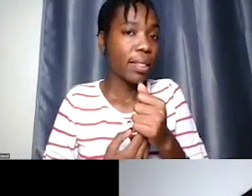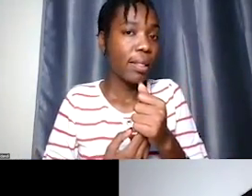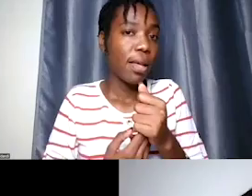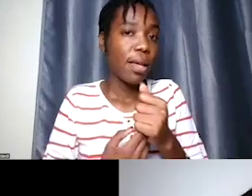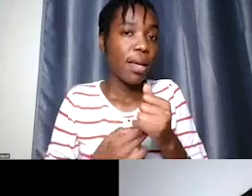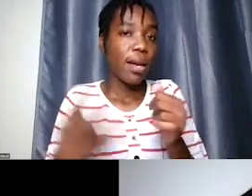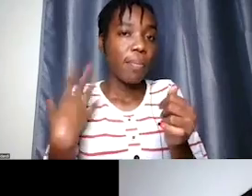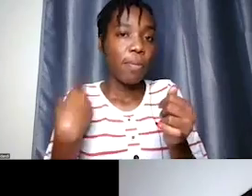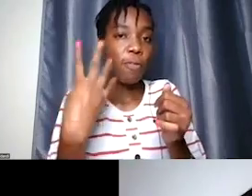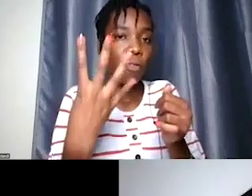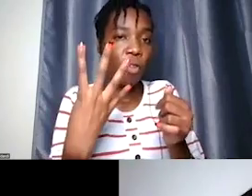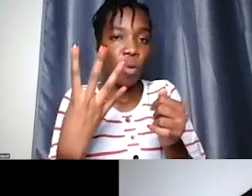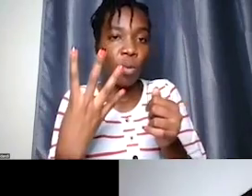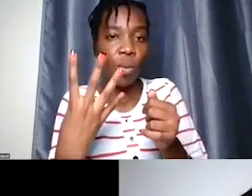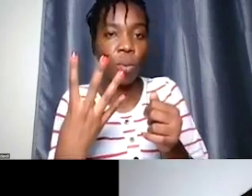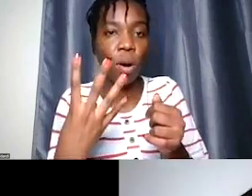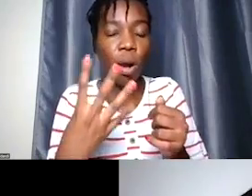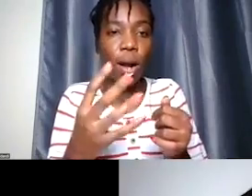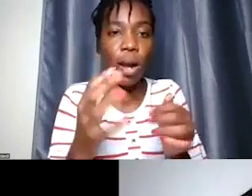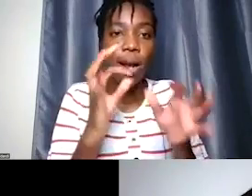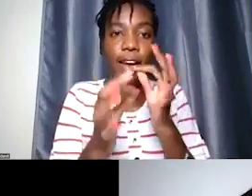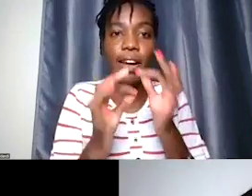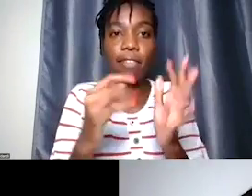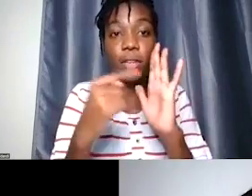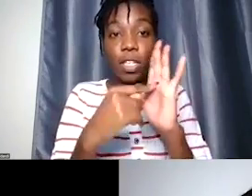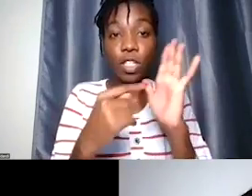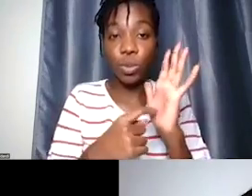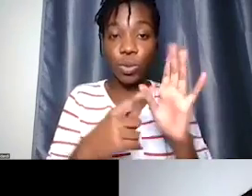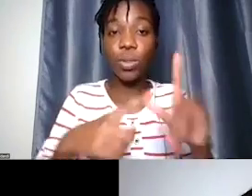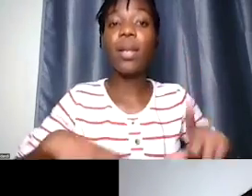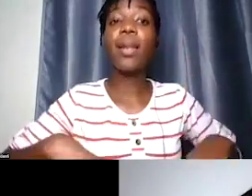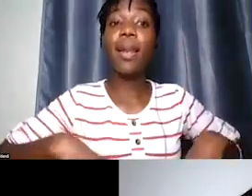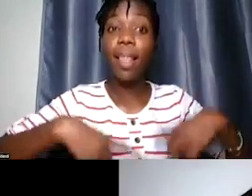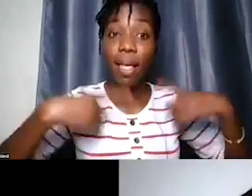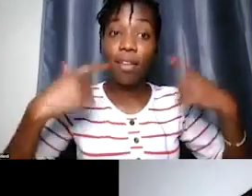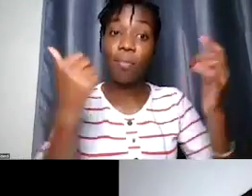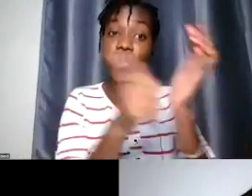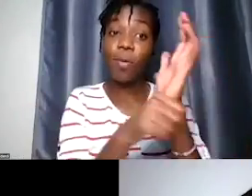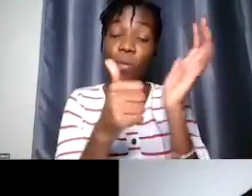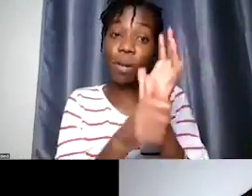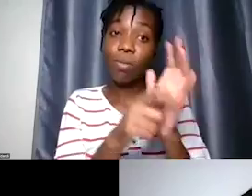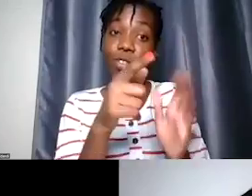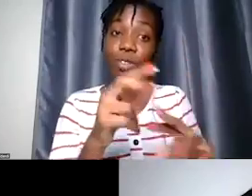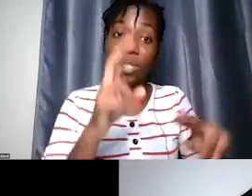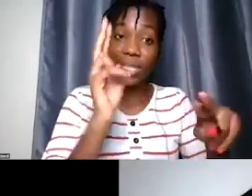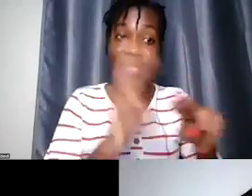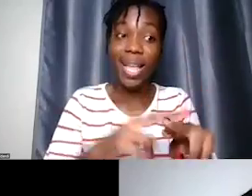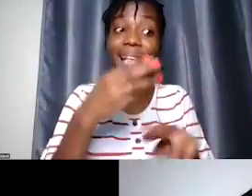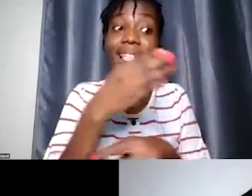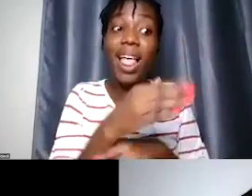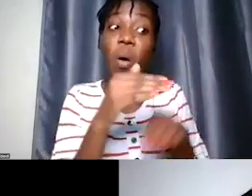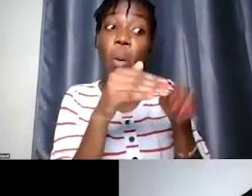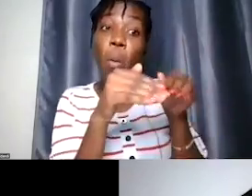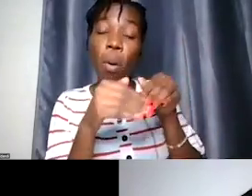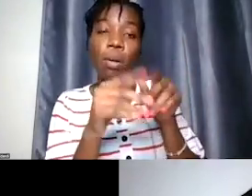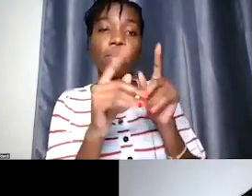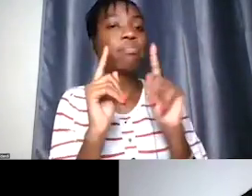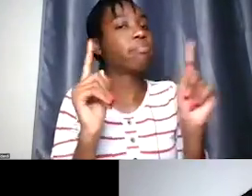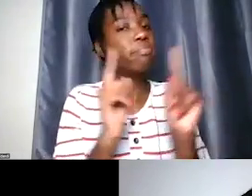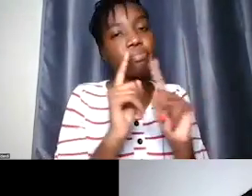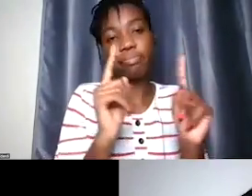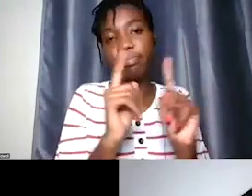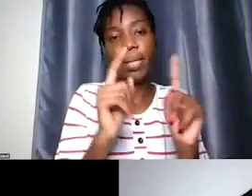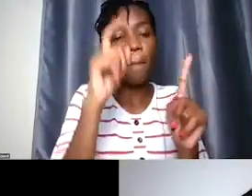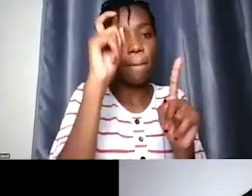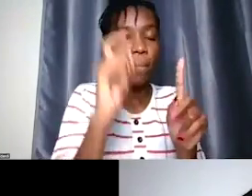Number four, if the issue is life-threatening, please don't sit down there, walk away, because